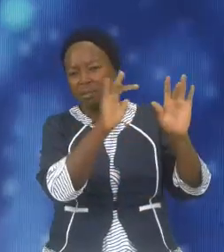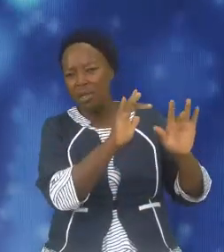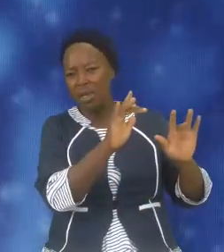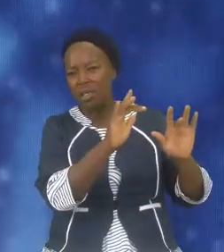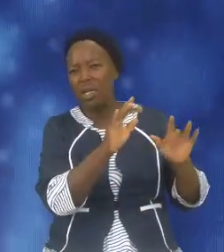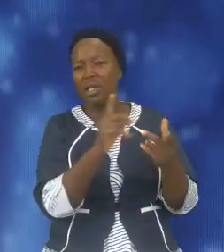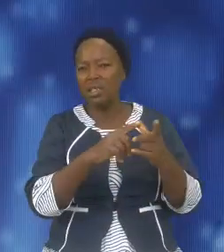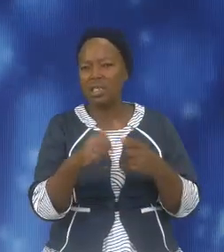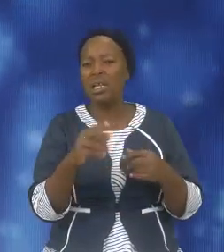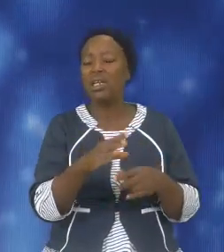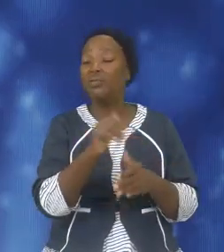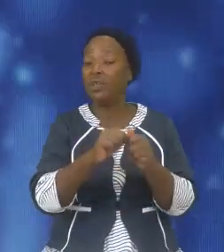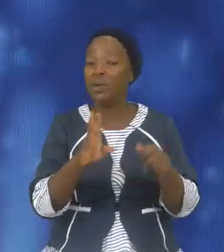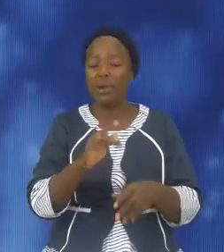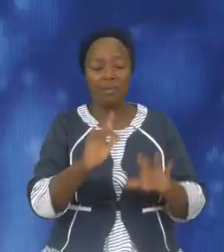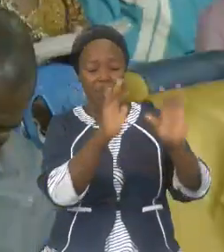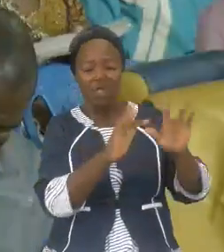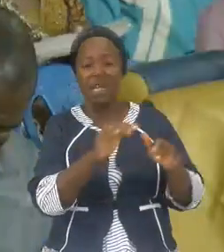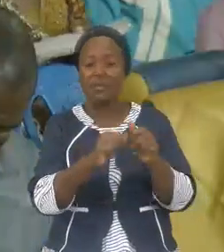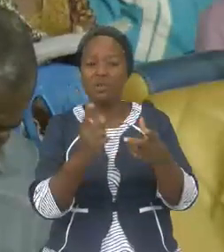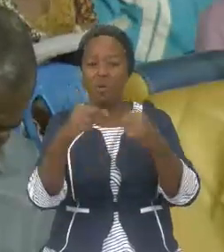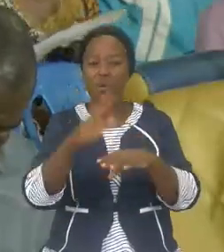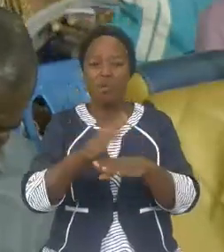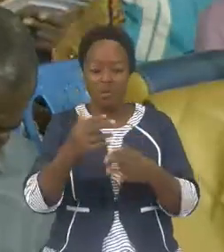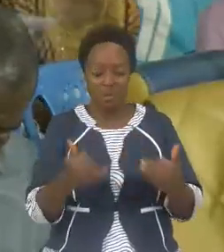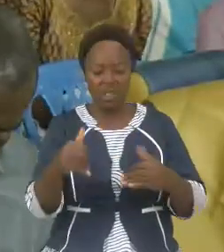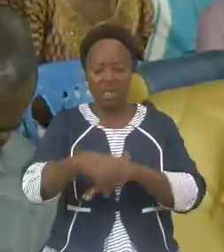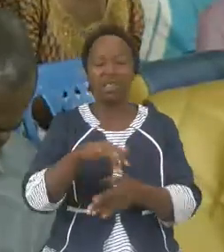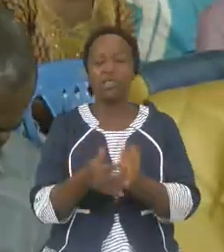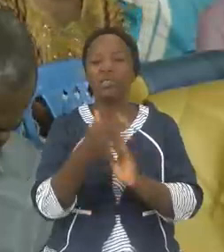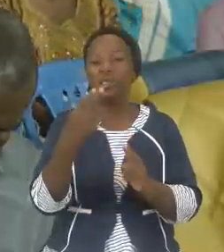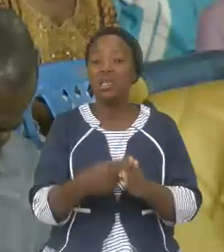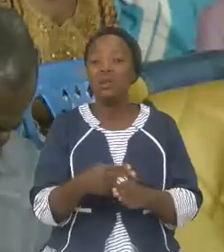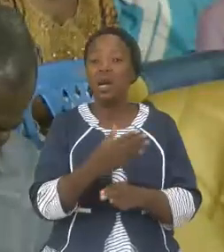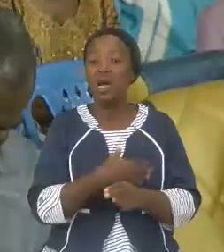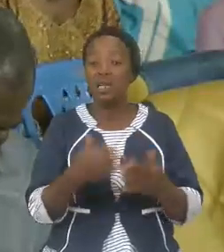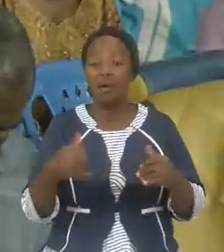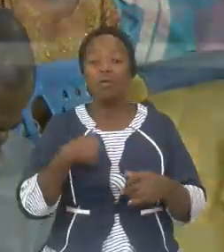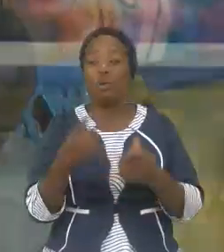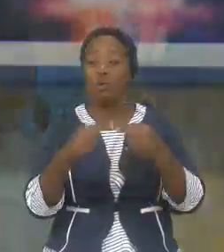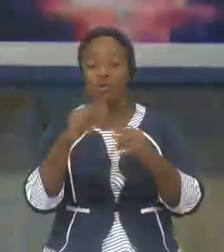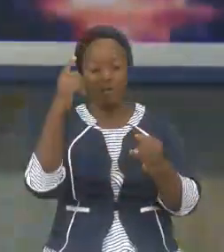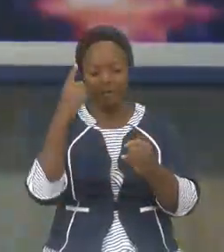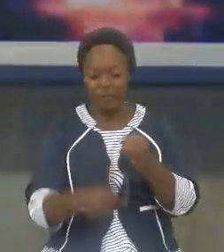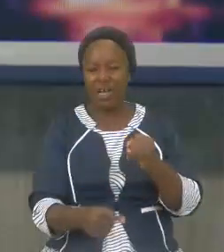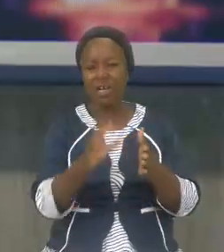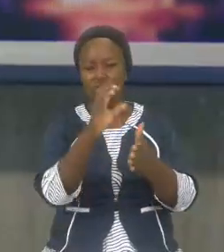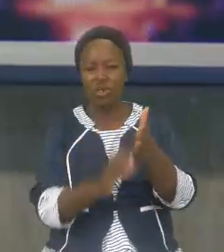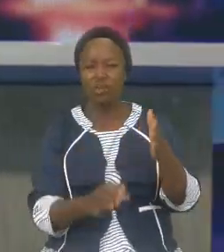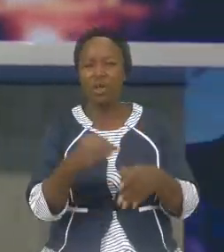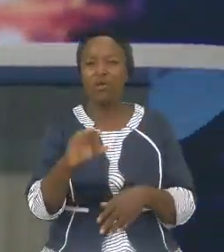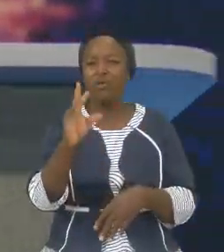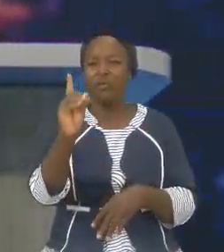mercy, everything is coming upon you tonight in Jesus' name. And now we come to the final chapter of Daniel. And